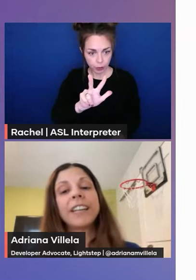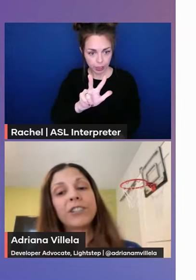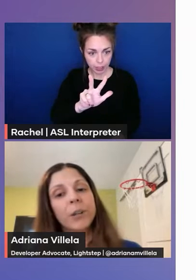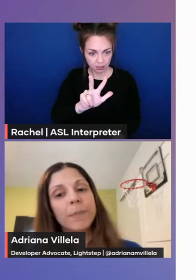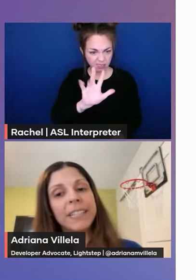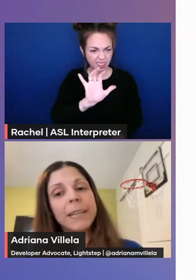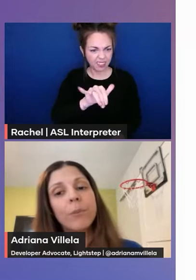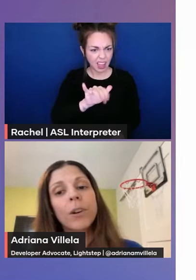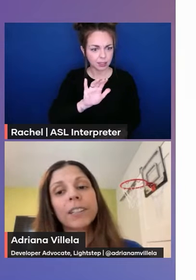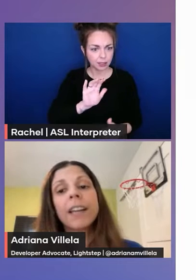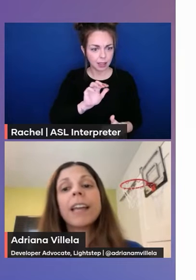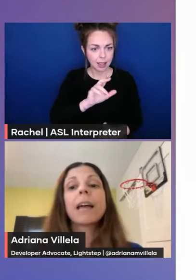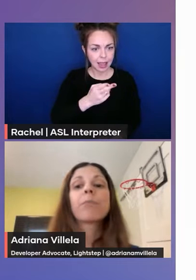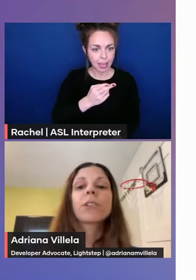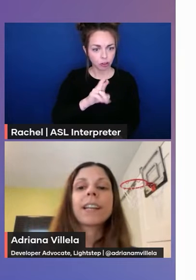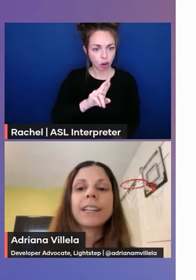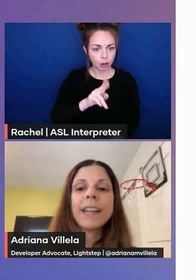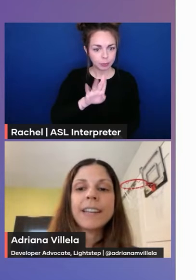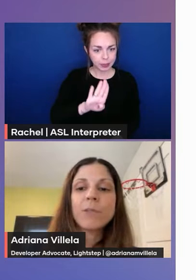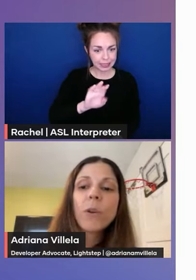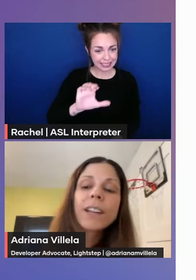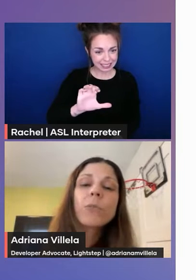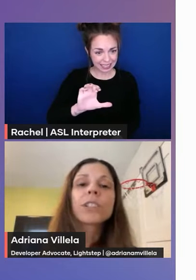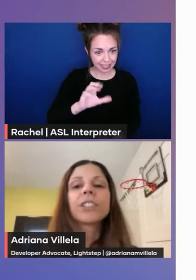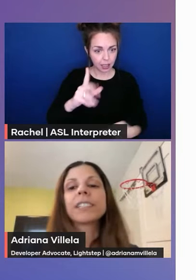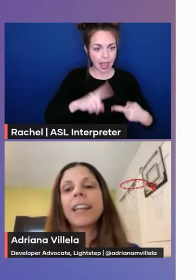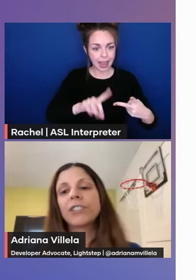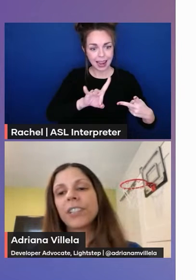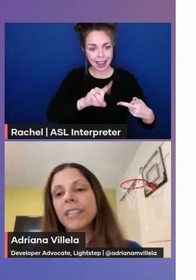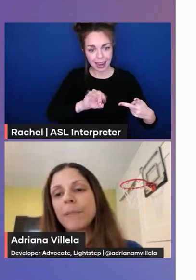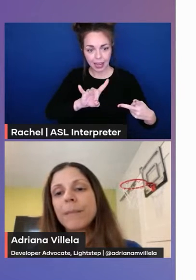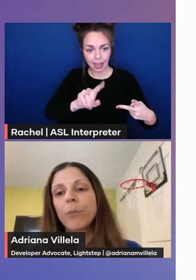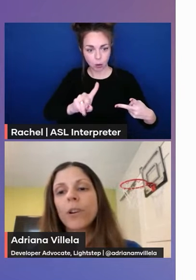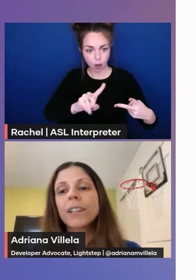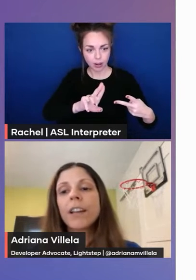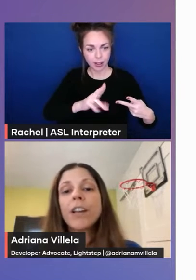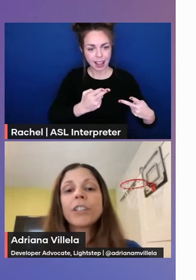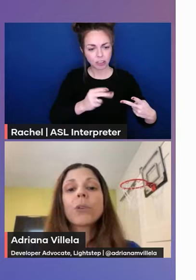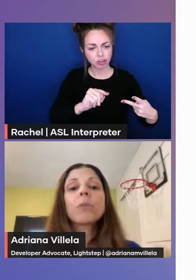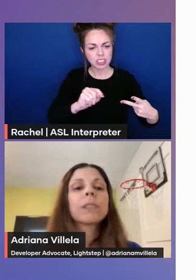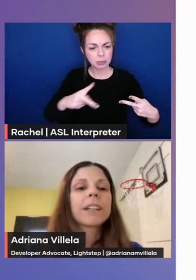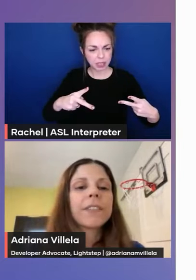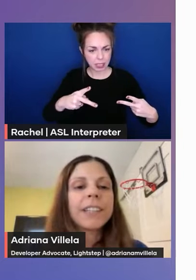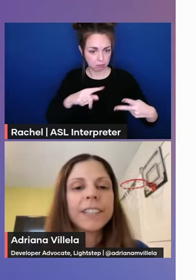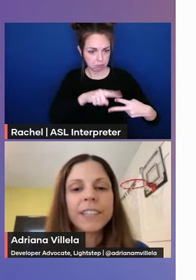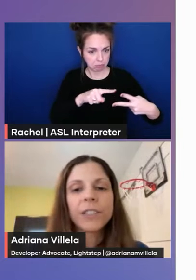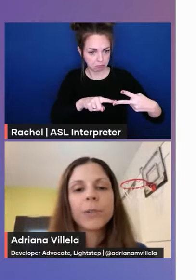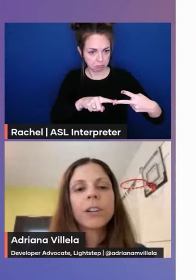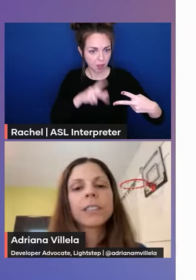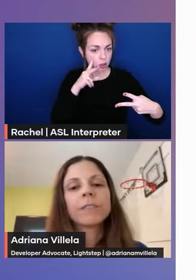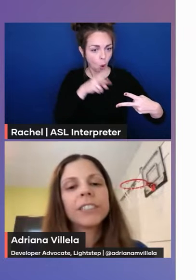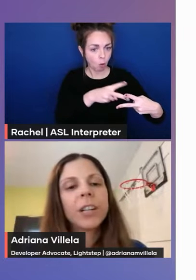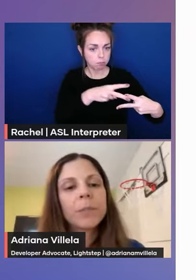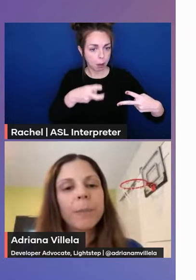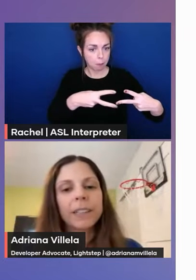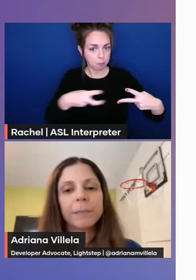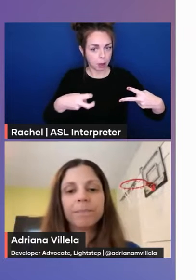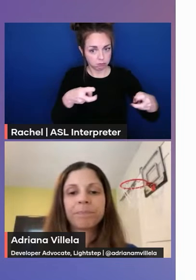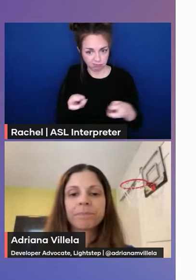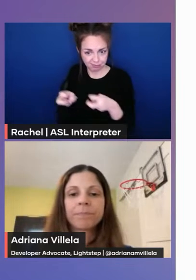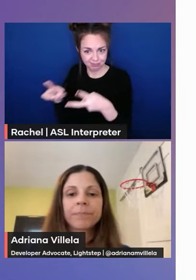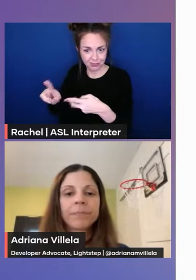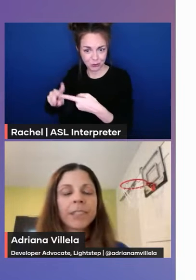is a gRPC port, and port 8081, which is an HTTP port. So we'll plug these into our lovely job